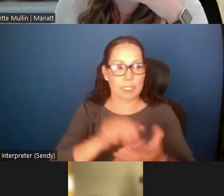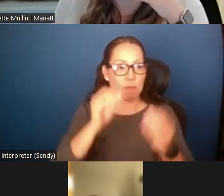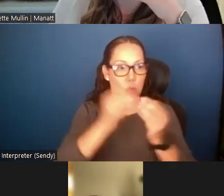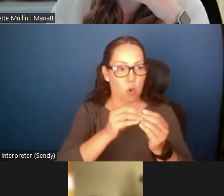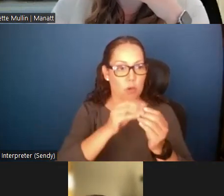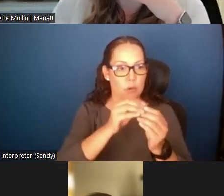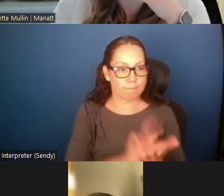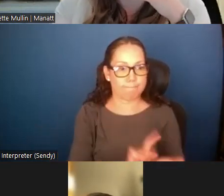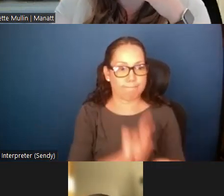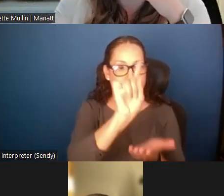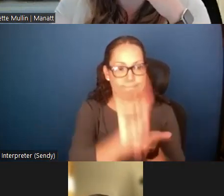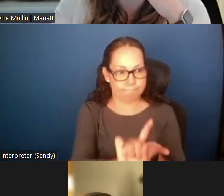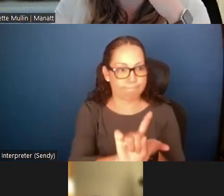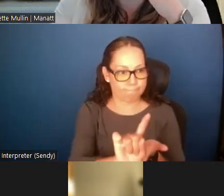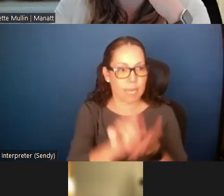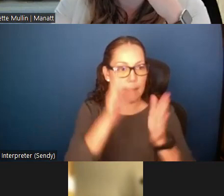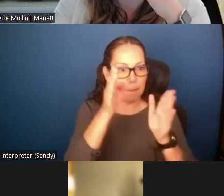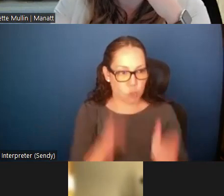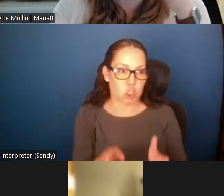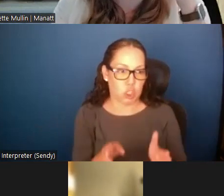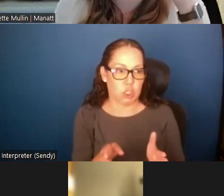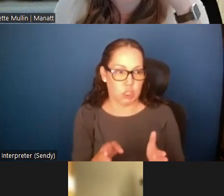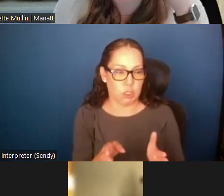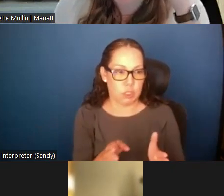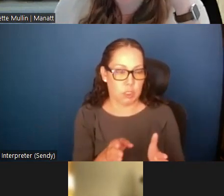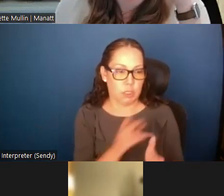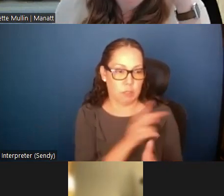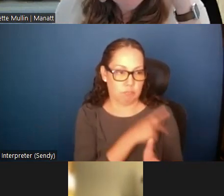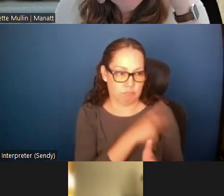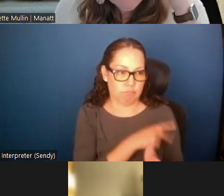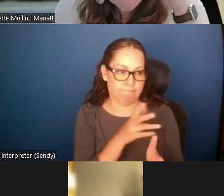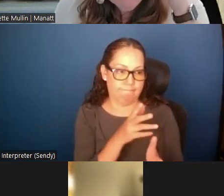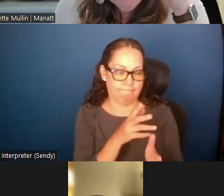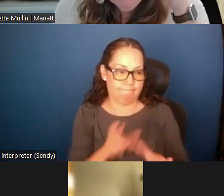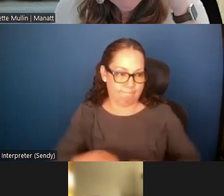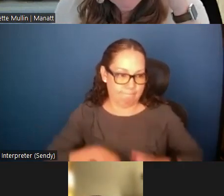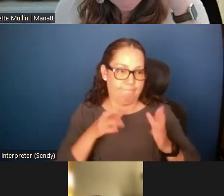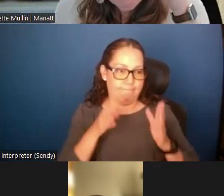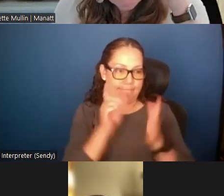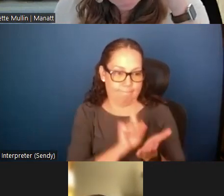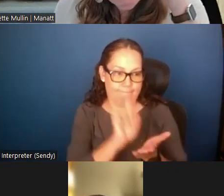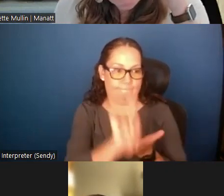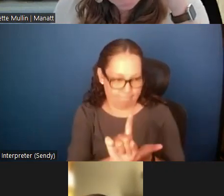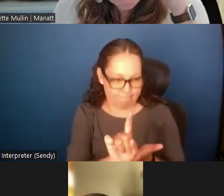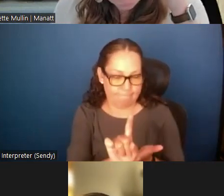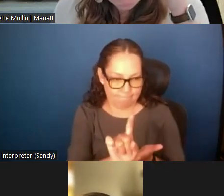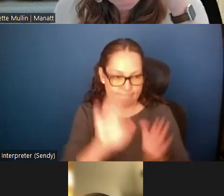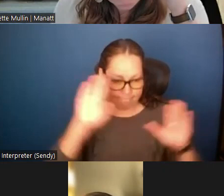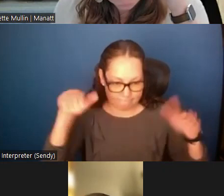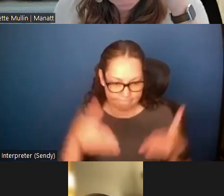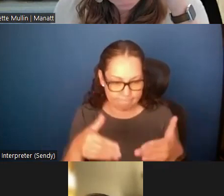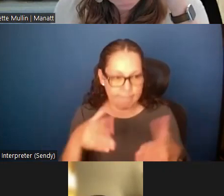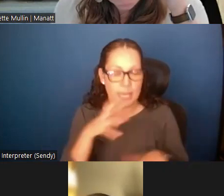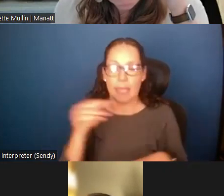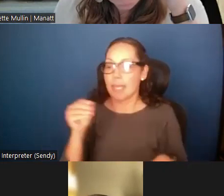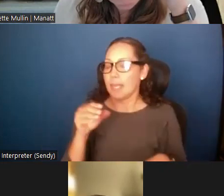and trauma-informed. And then secondly, I wanted just to echo my